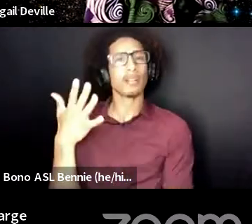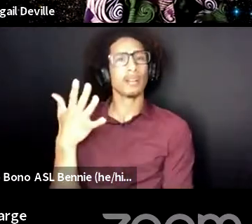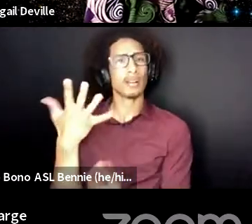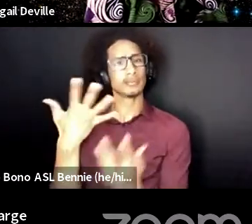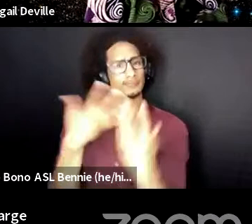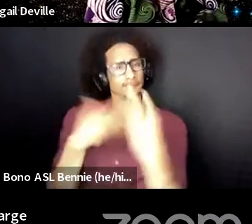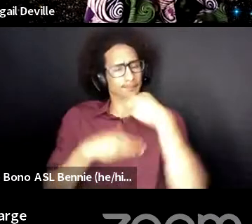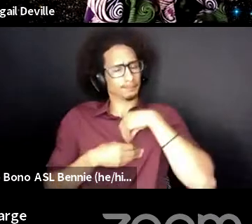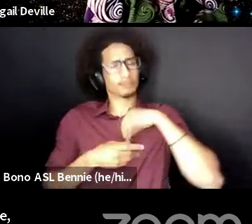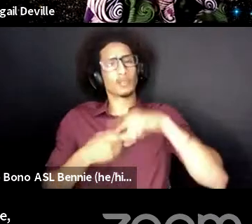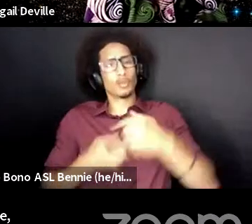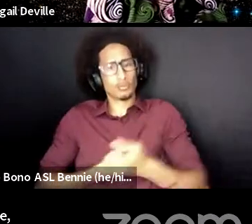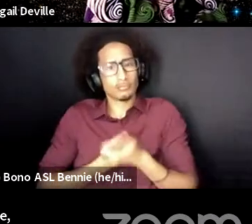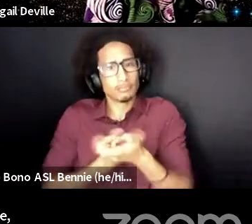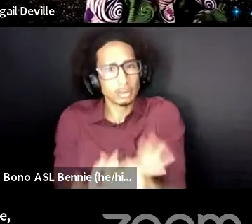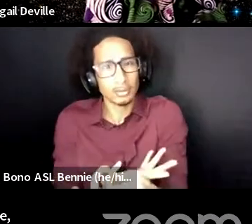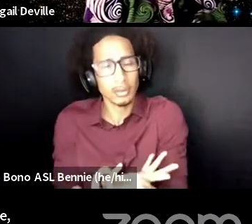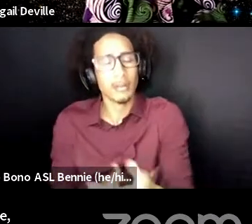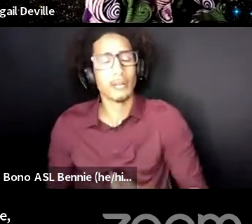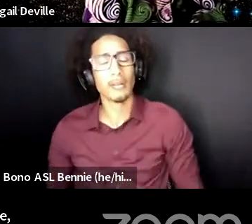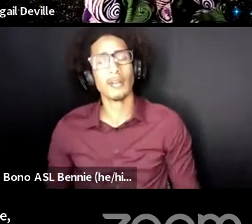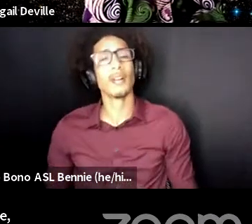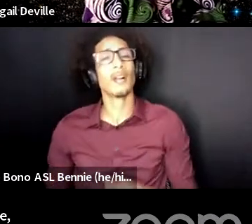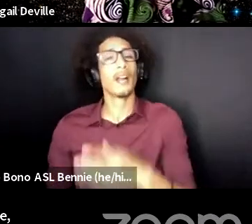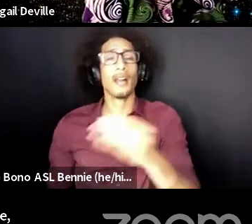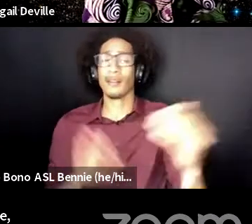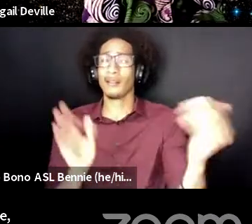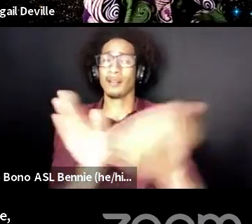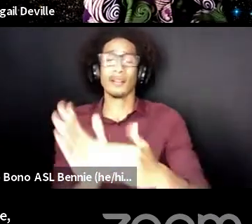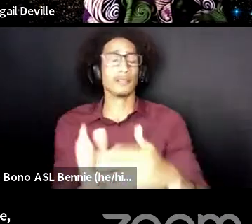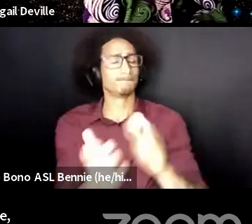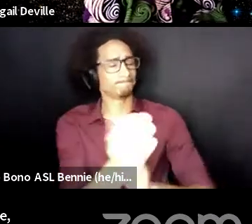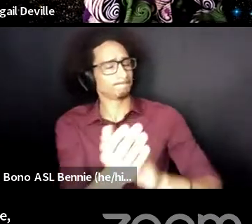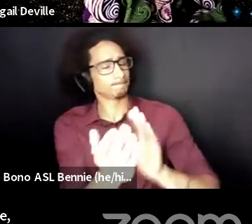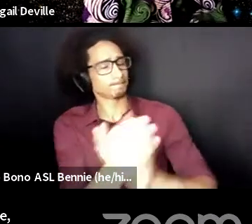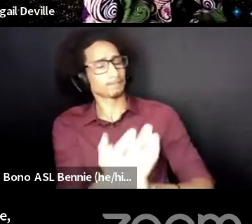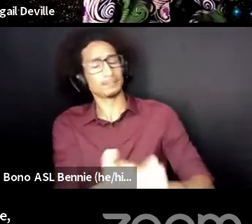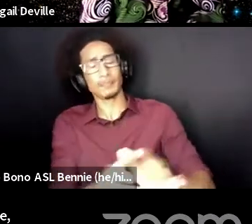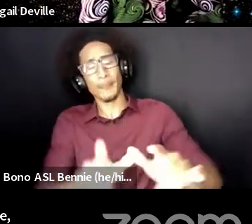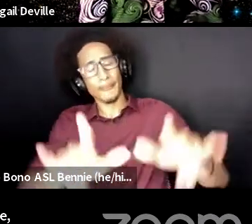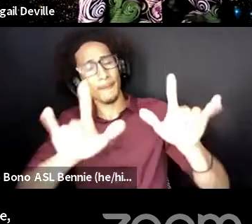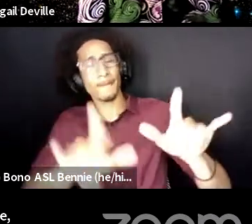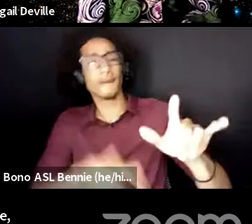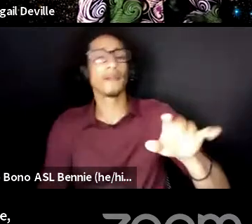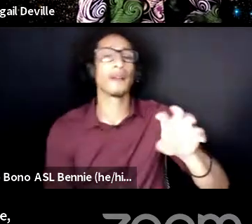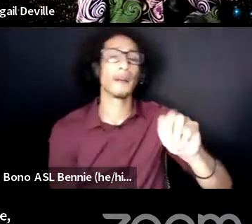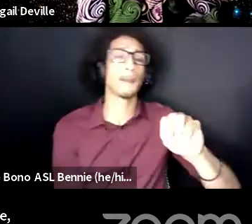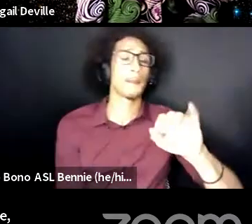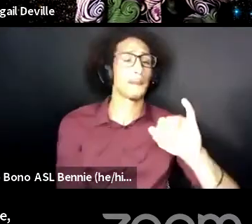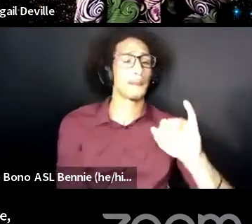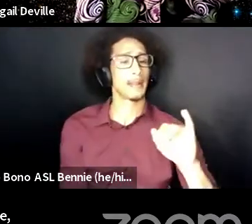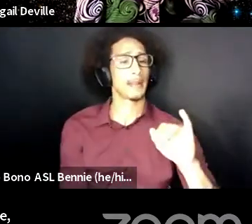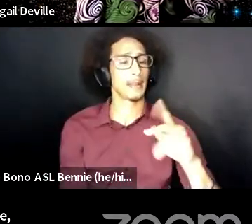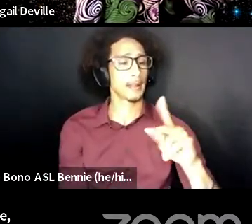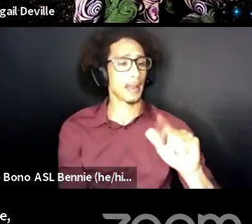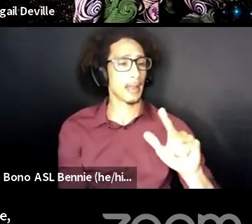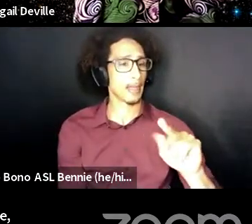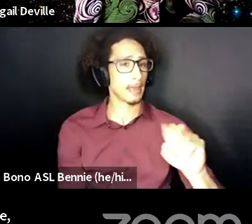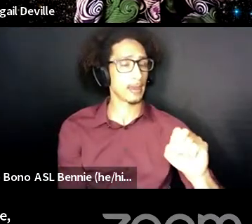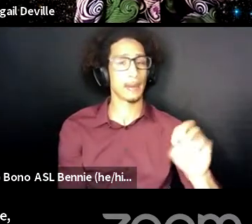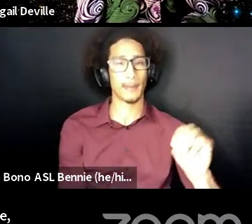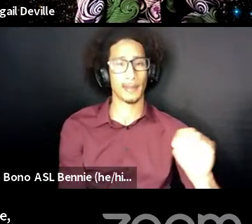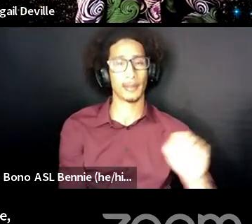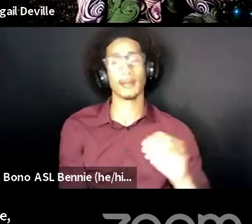much love to Micheline and Raquel, but especially Micheline, because Micheline is an artist. Micheline could take